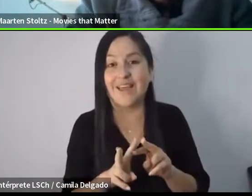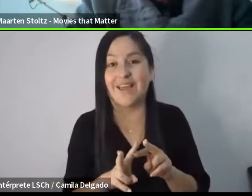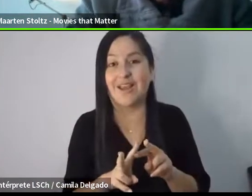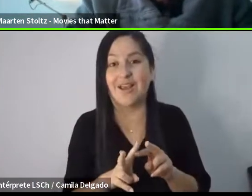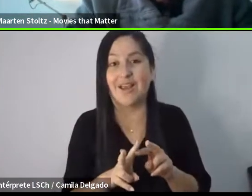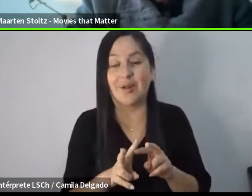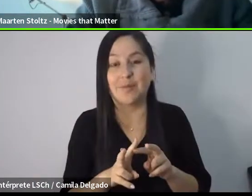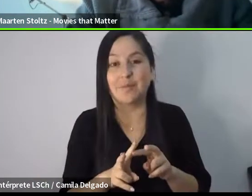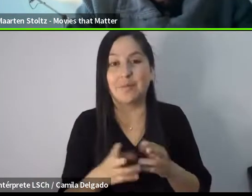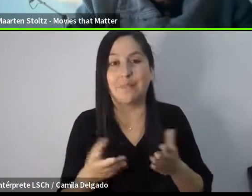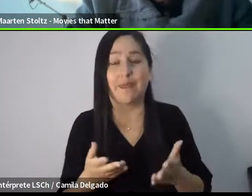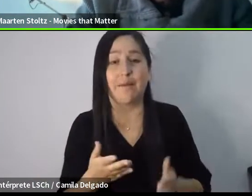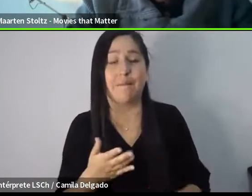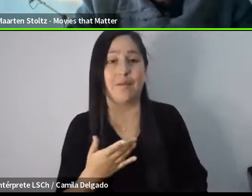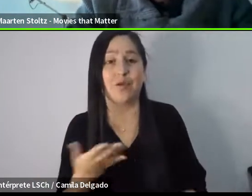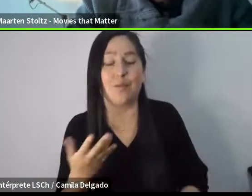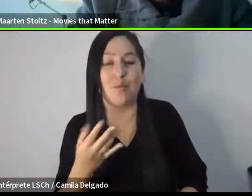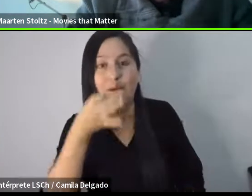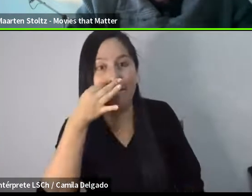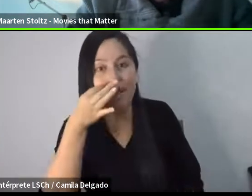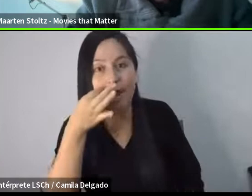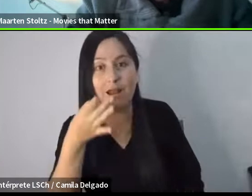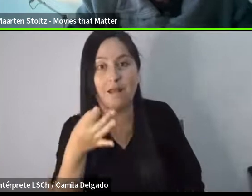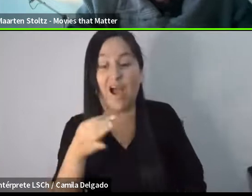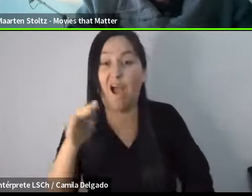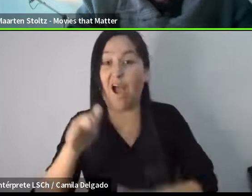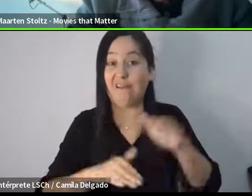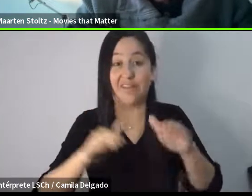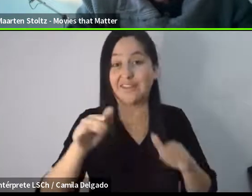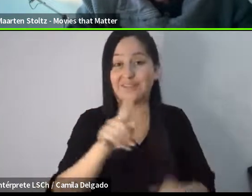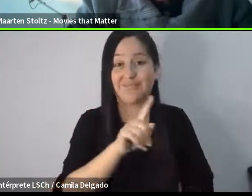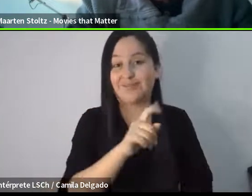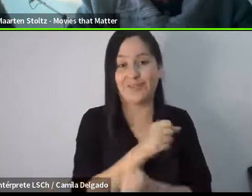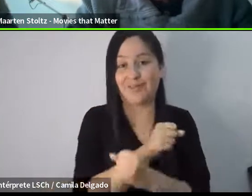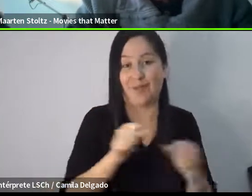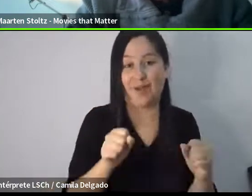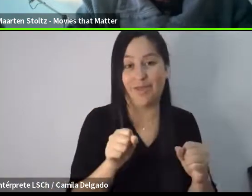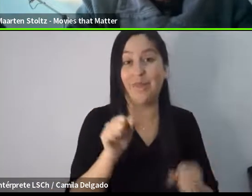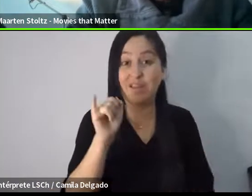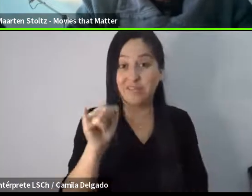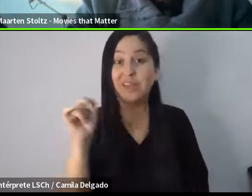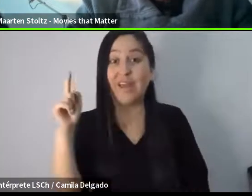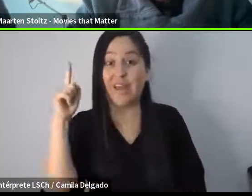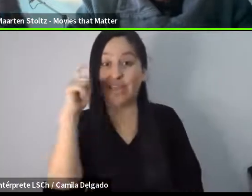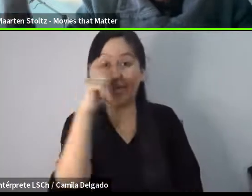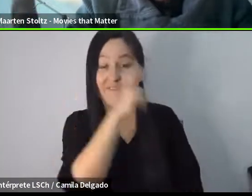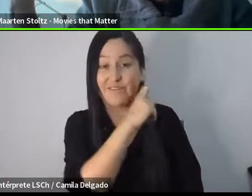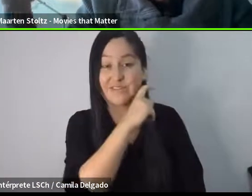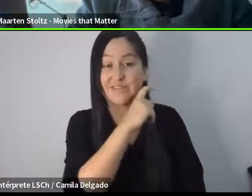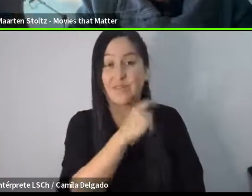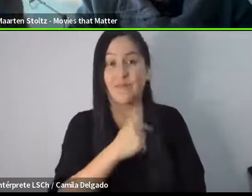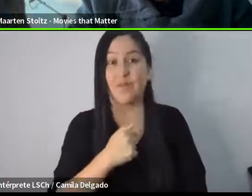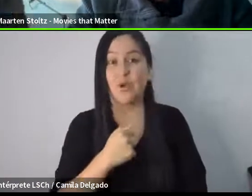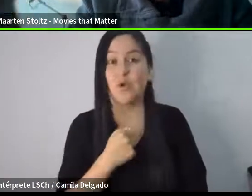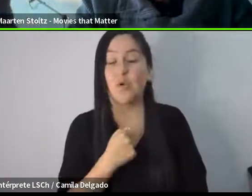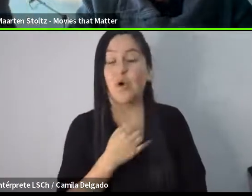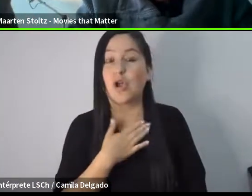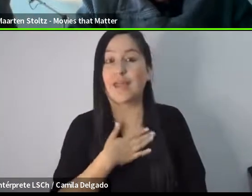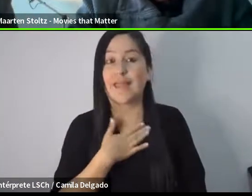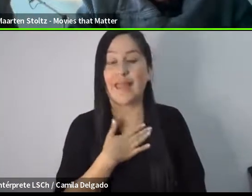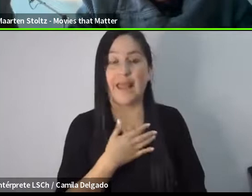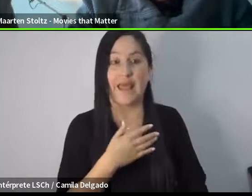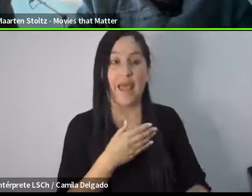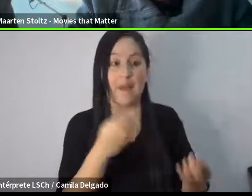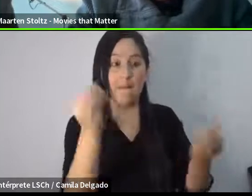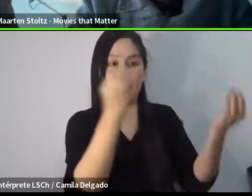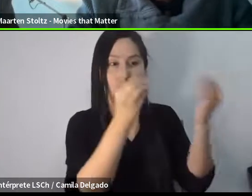you can't, sometimes it is hard, especially in those days where you have to finish the program. But in almost all